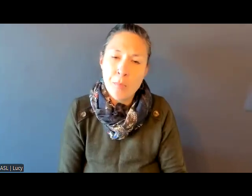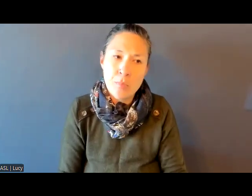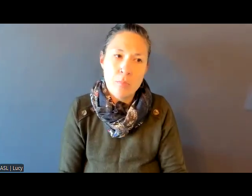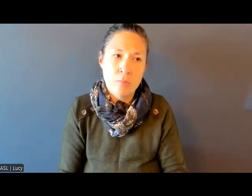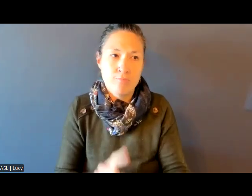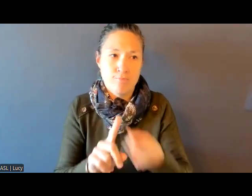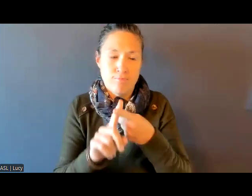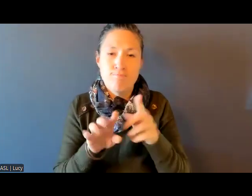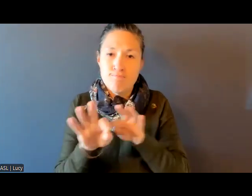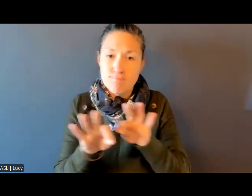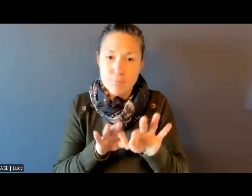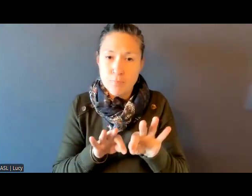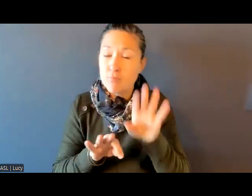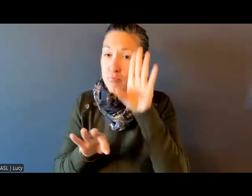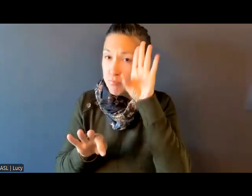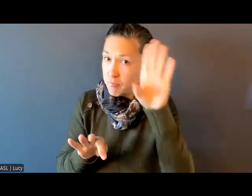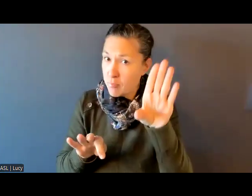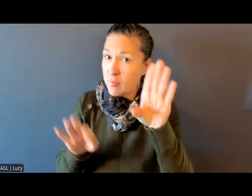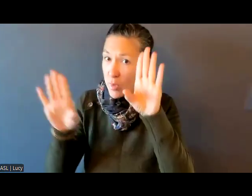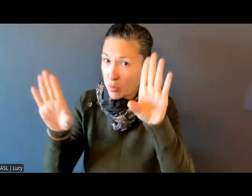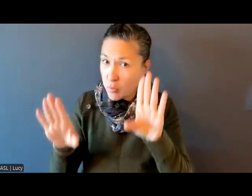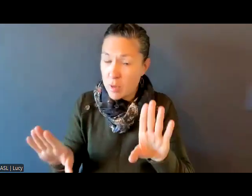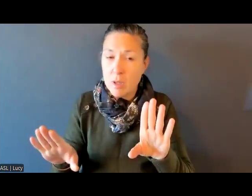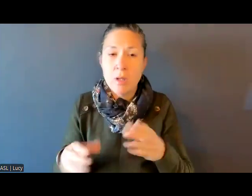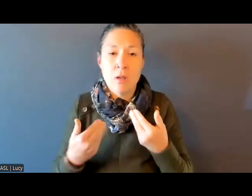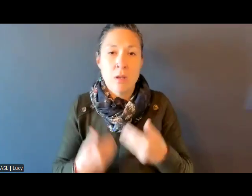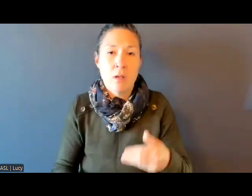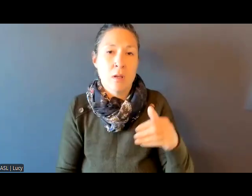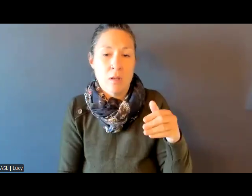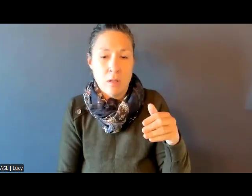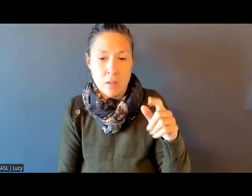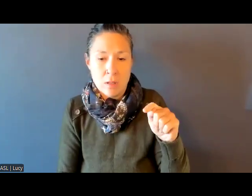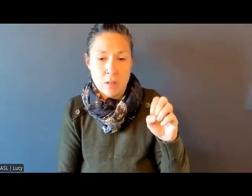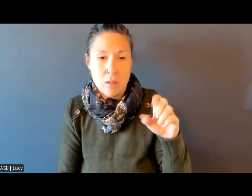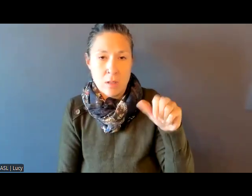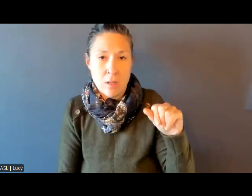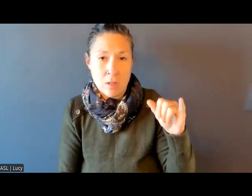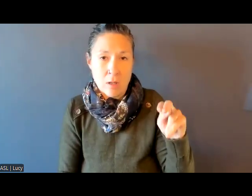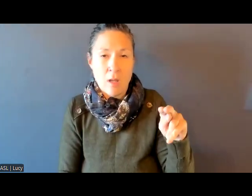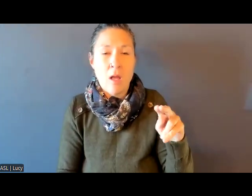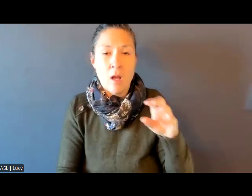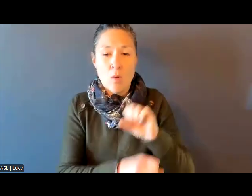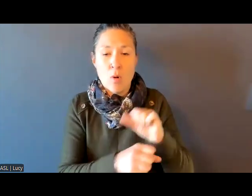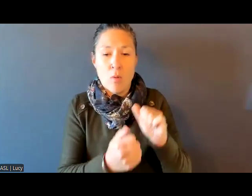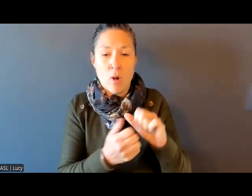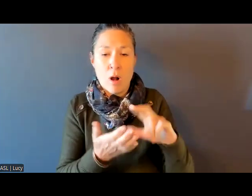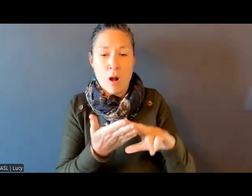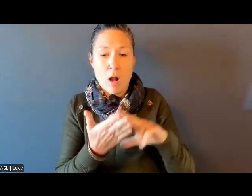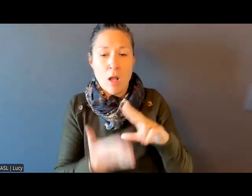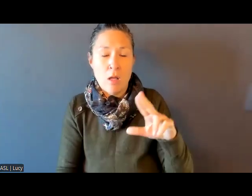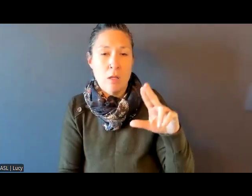Okay, great. Hello, everyone. My name is Kessel John, and I'm with ERG, a contractor supporting this